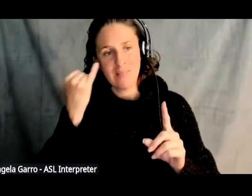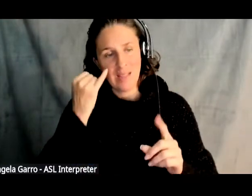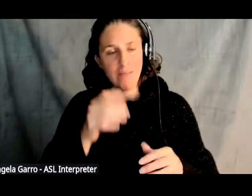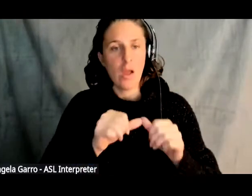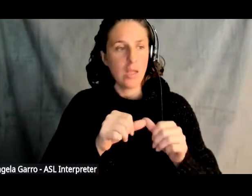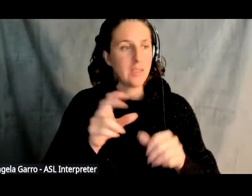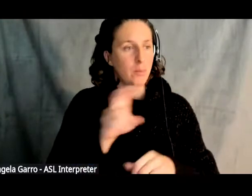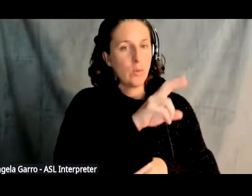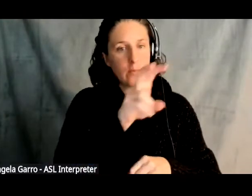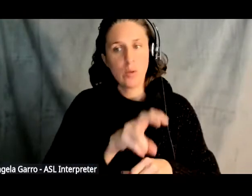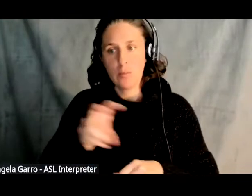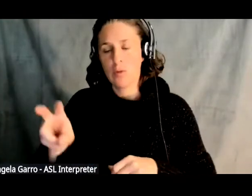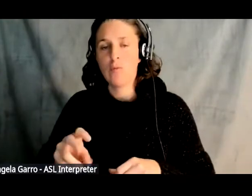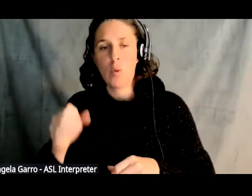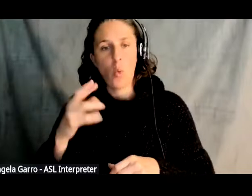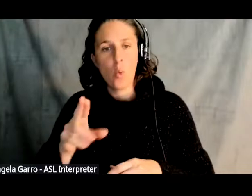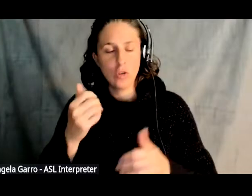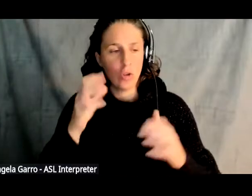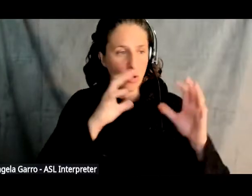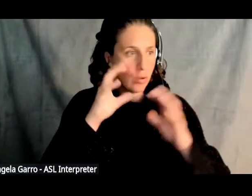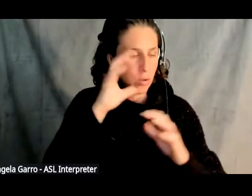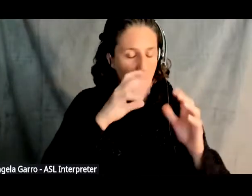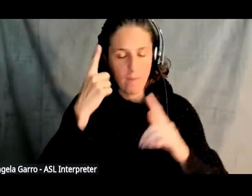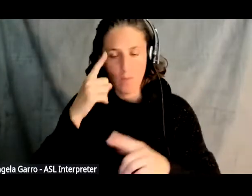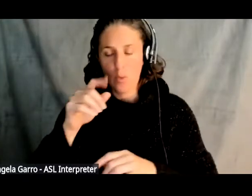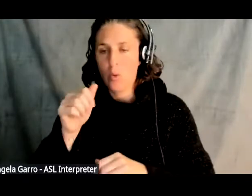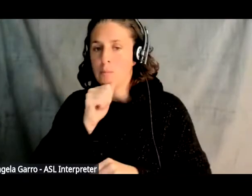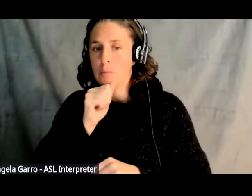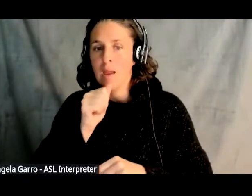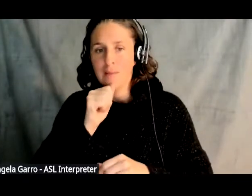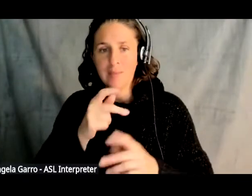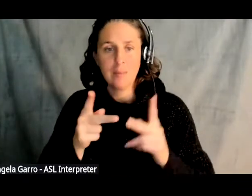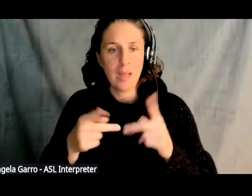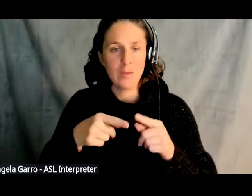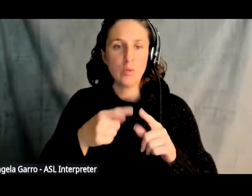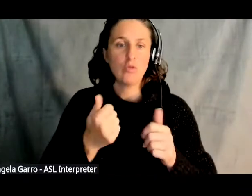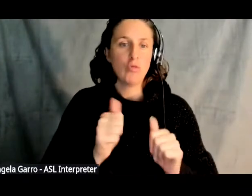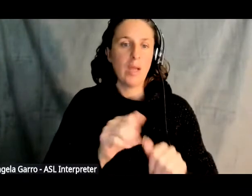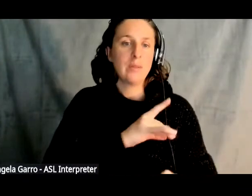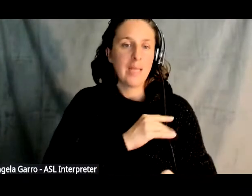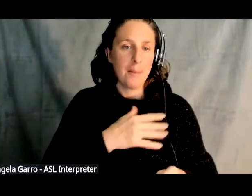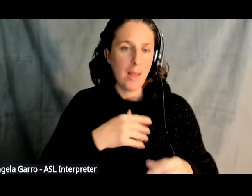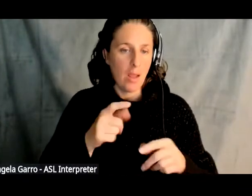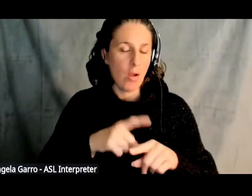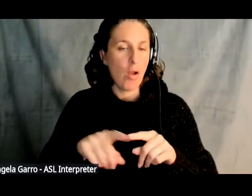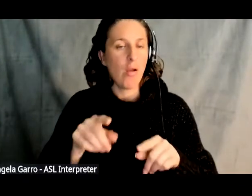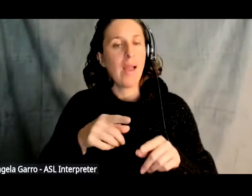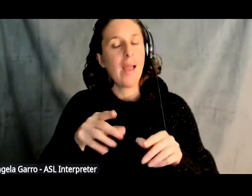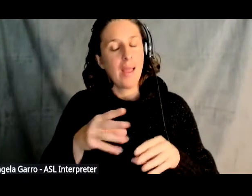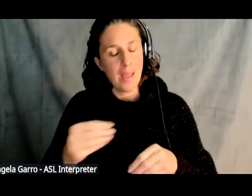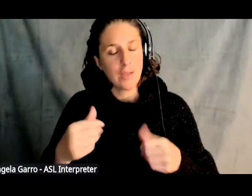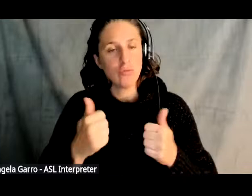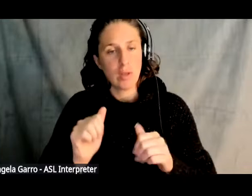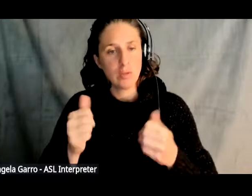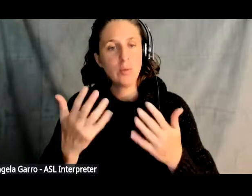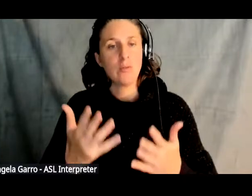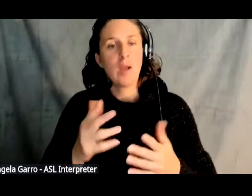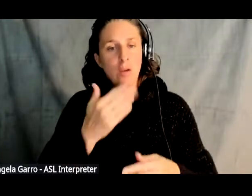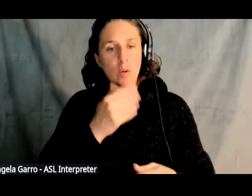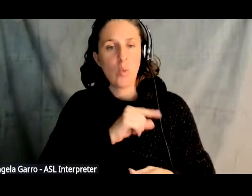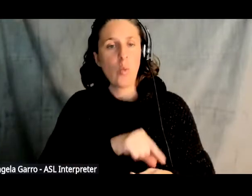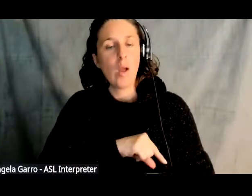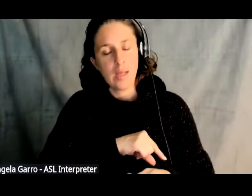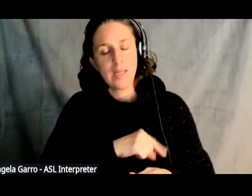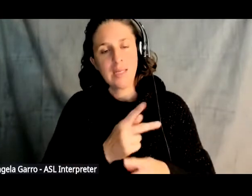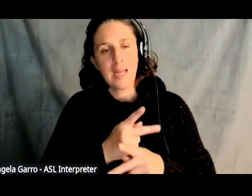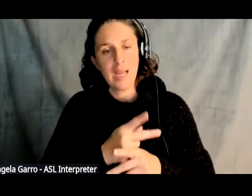or scrambling to find a private space to take my call while also trying to provide quality care. Changing back to the previous structure